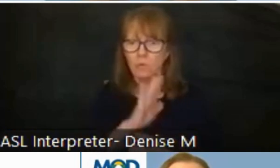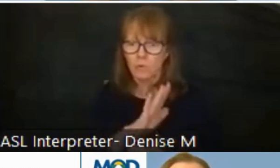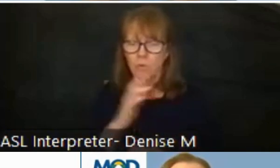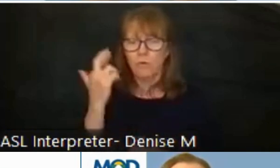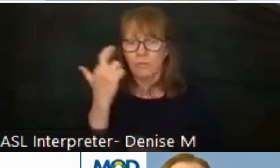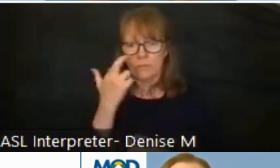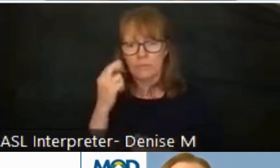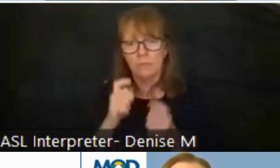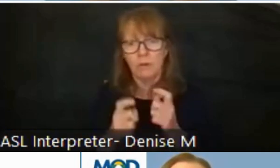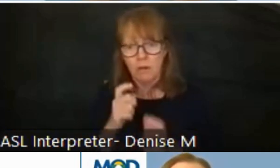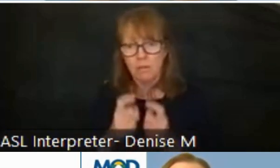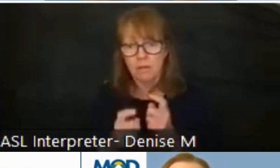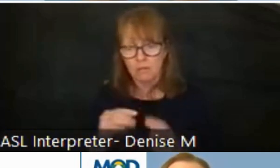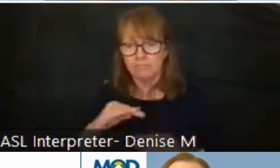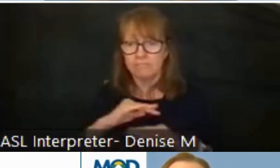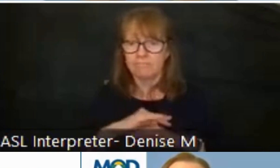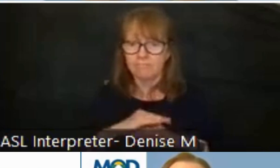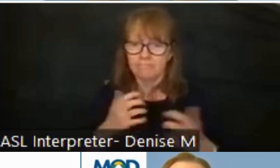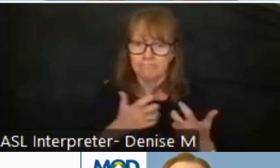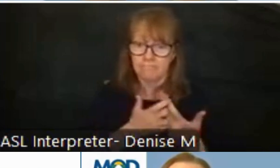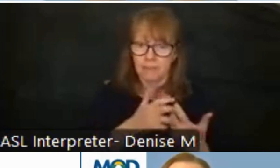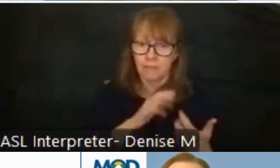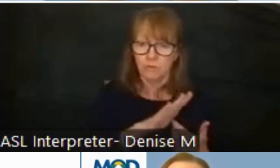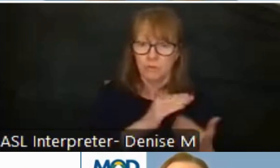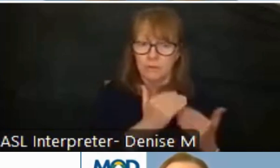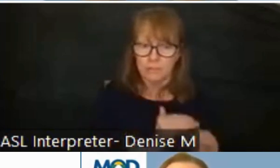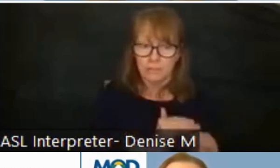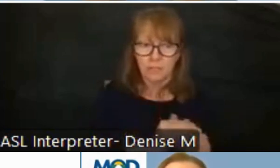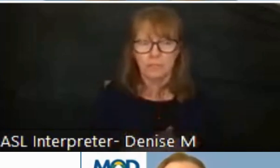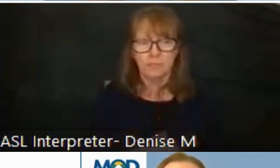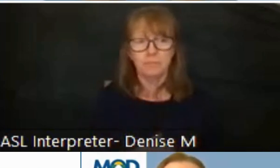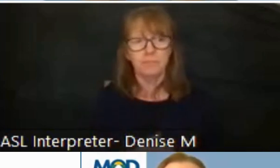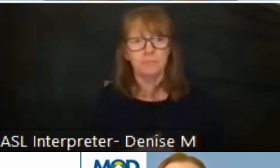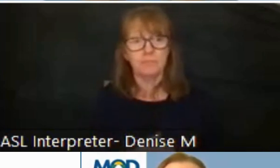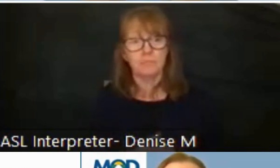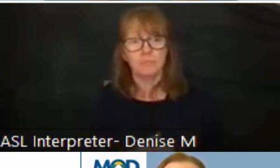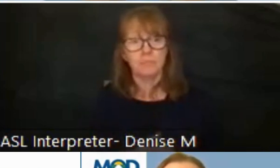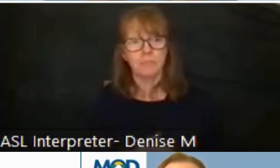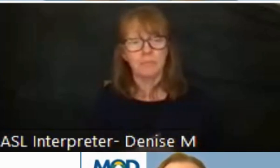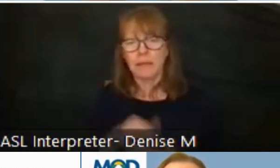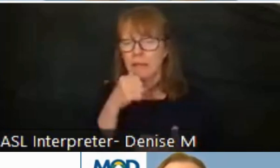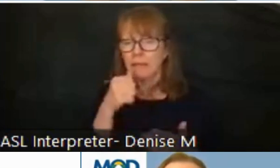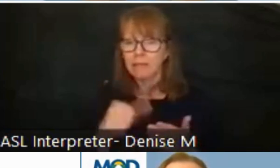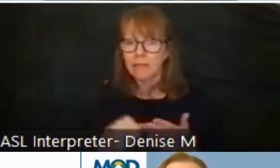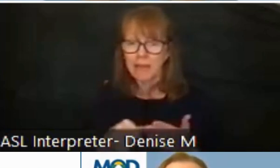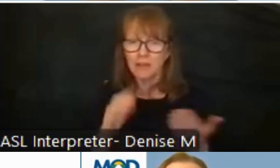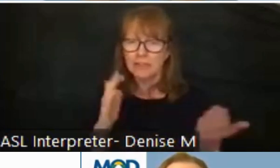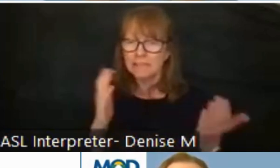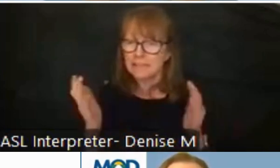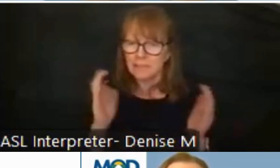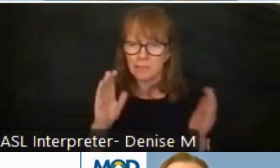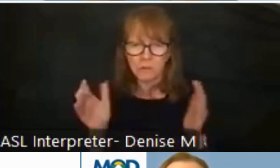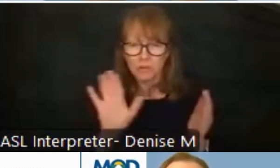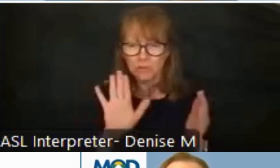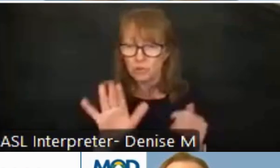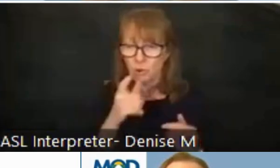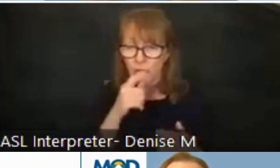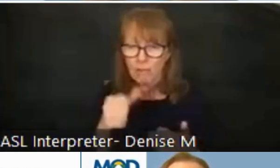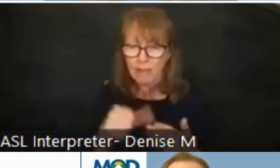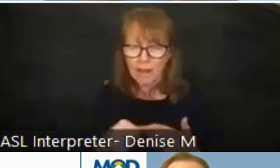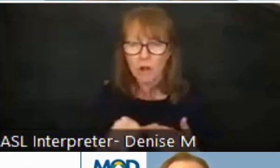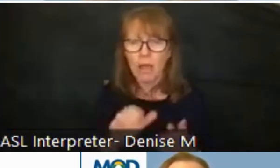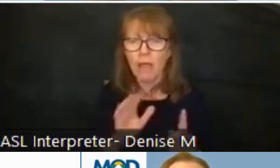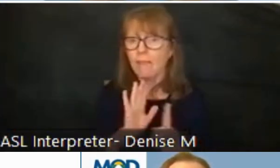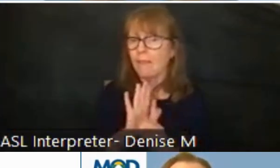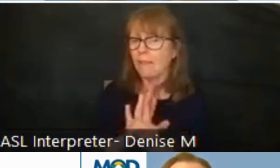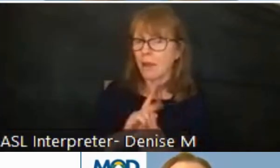your limitations. The letter of support is going to be very similar to your own letter. It should explain that in their professional opinion,